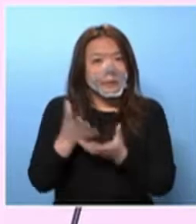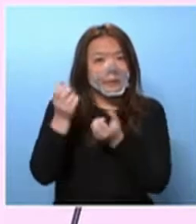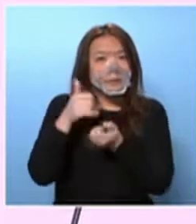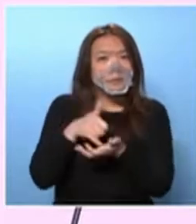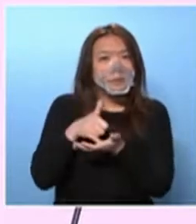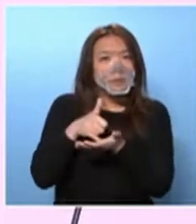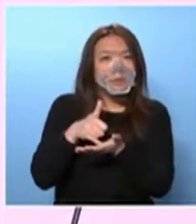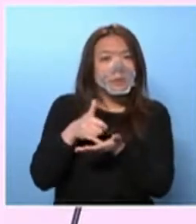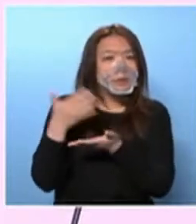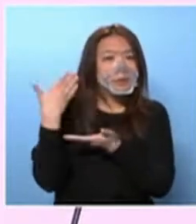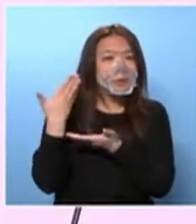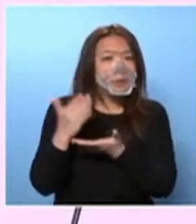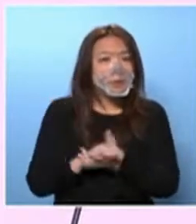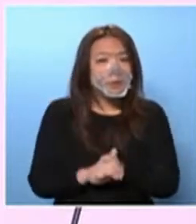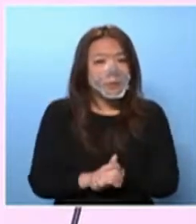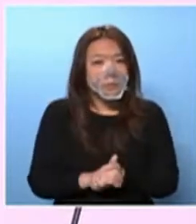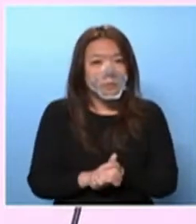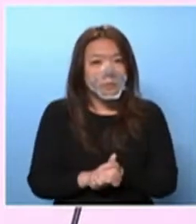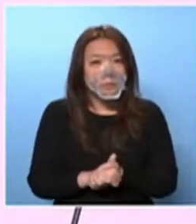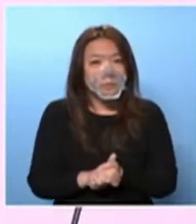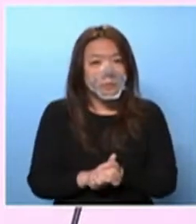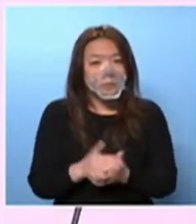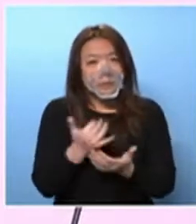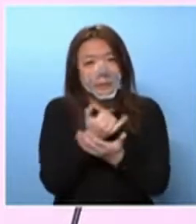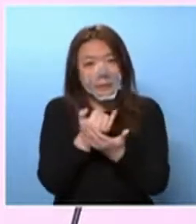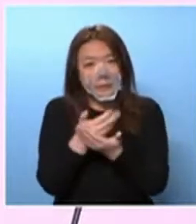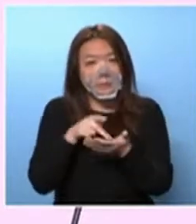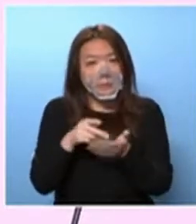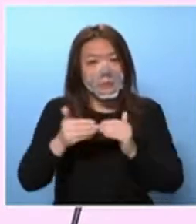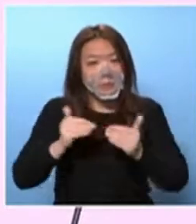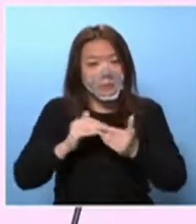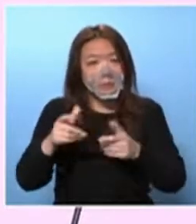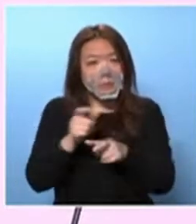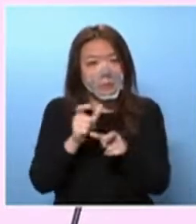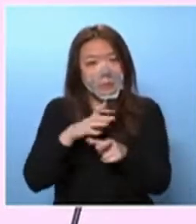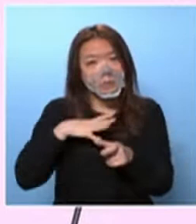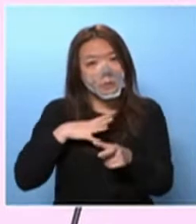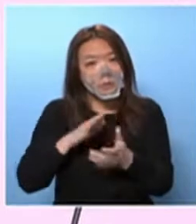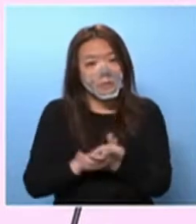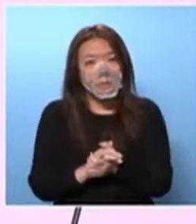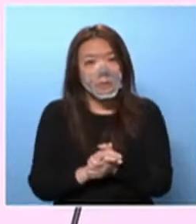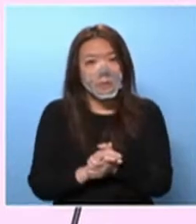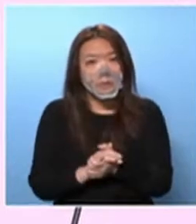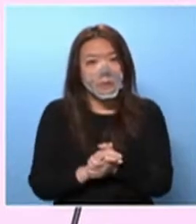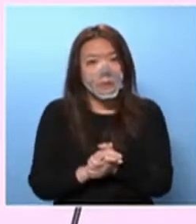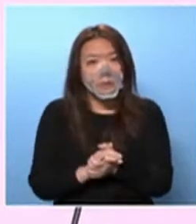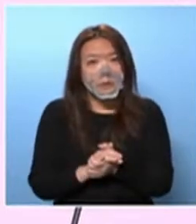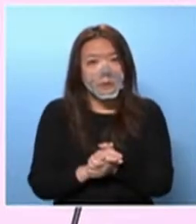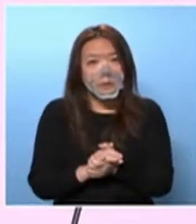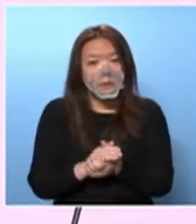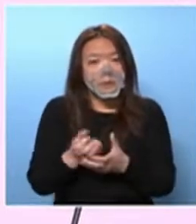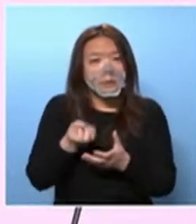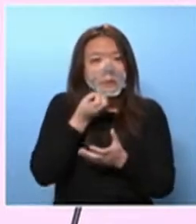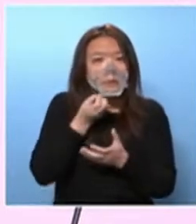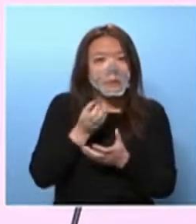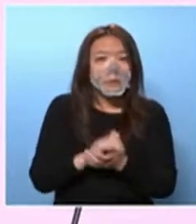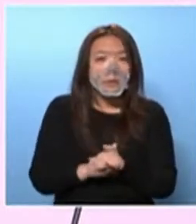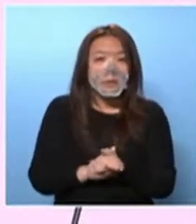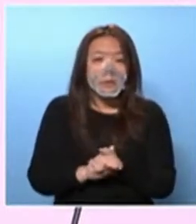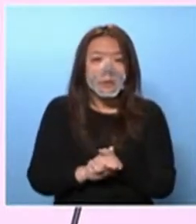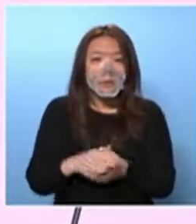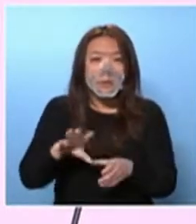my steer last year, has reviewed the current situation of the bond market in Hong Kong and put forward recommendations along 3